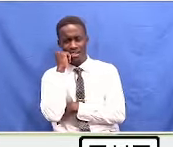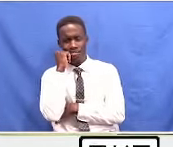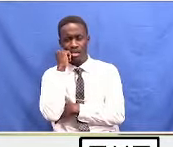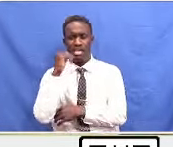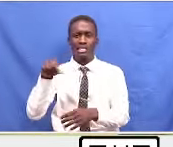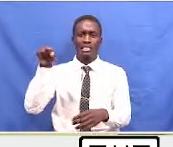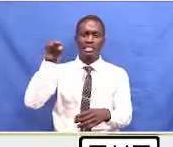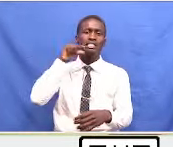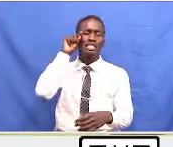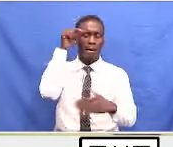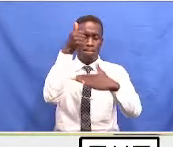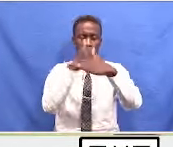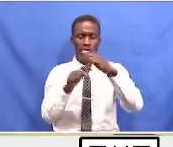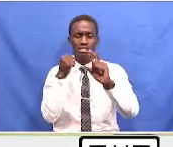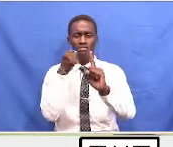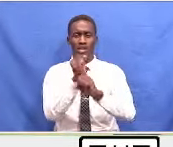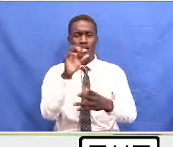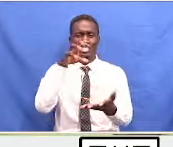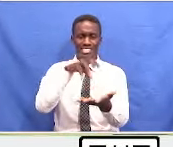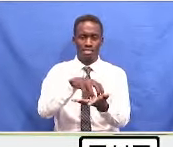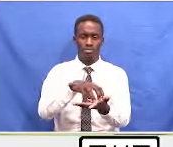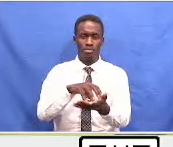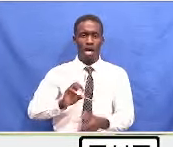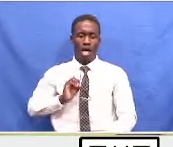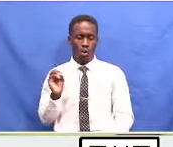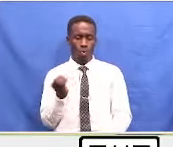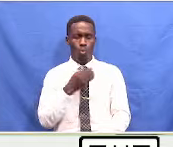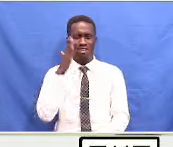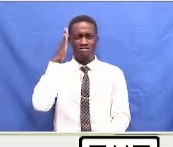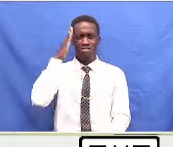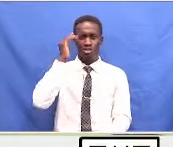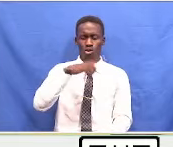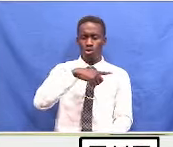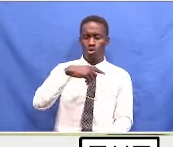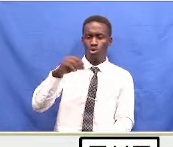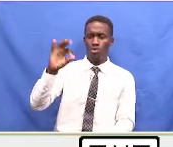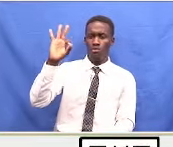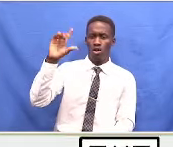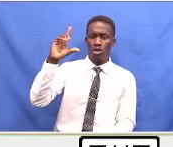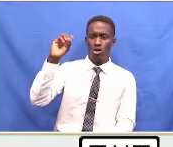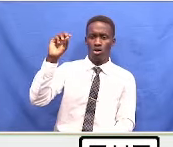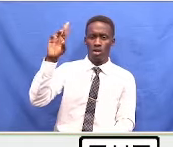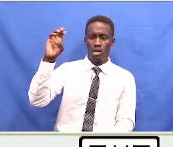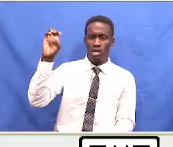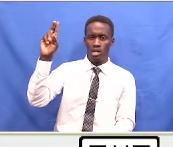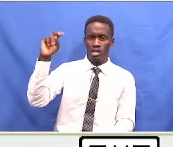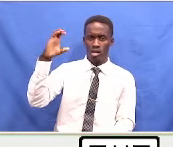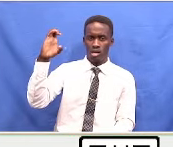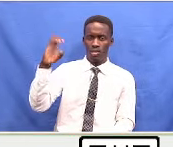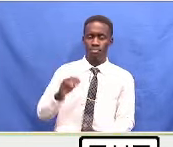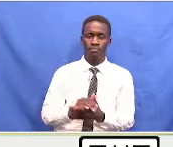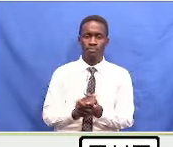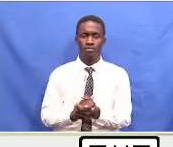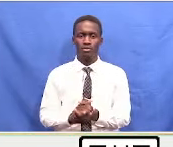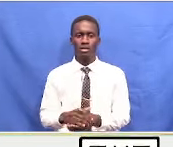violence. Our thoughts and prayers go to Florence Wanjiku. Gender-based violence has got